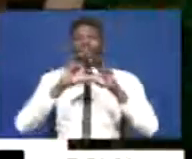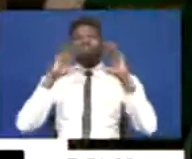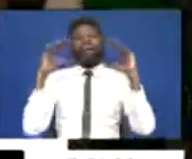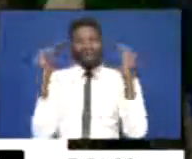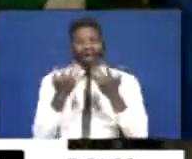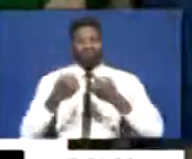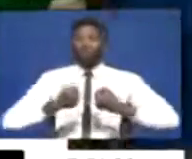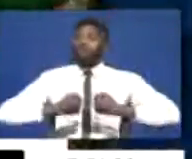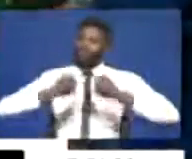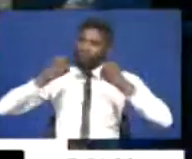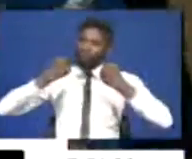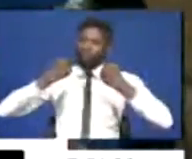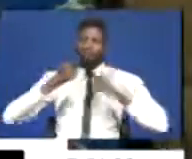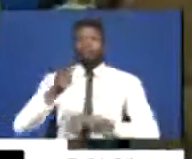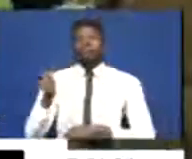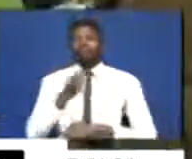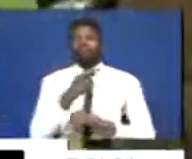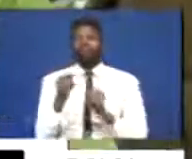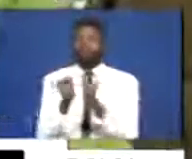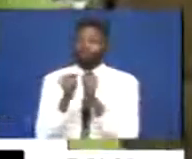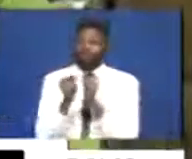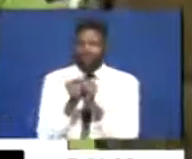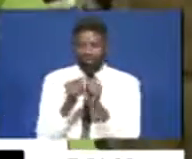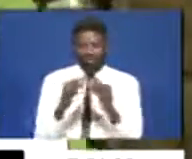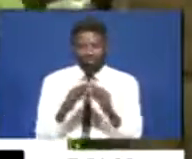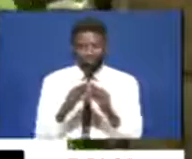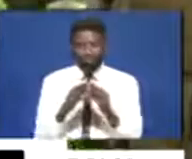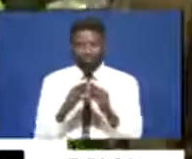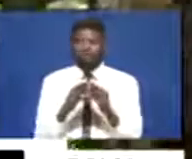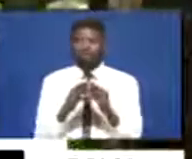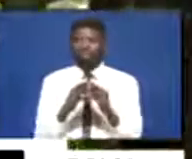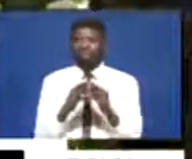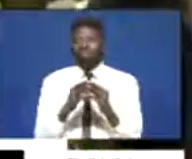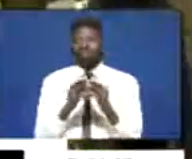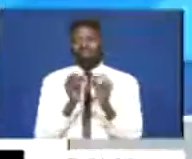in October. So if you have registered, we'll be there.